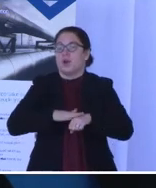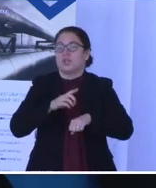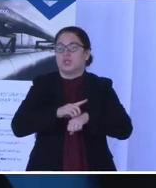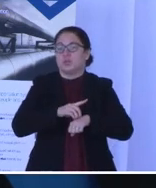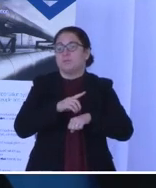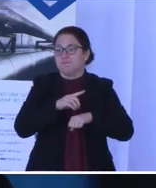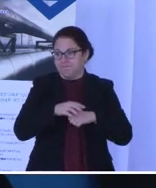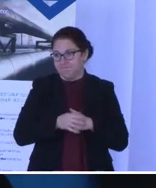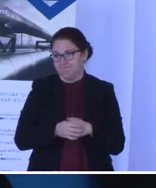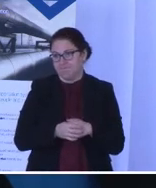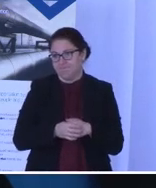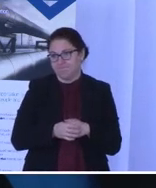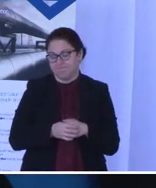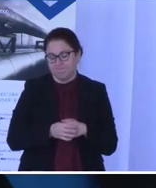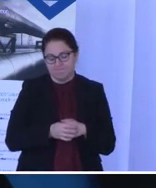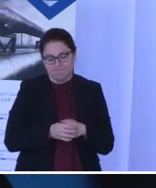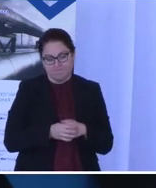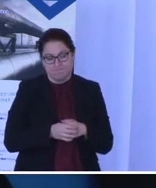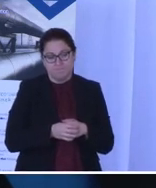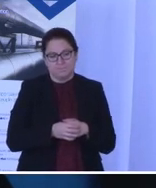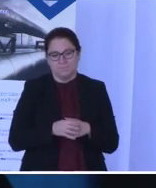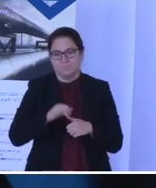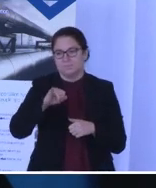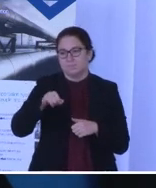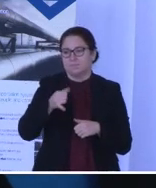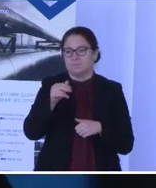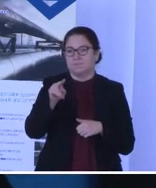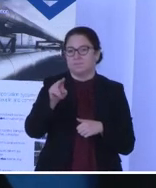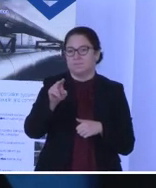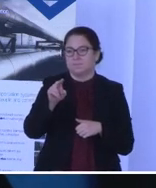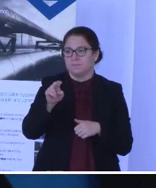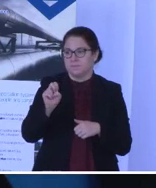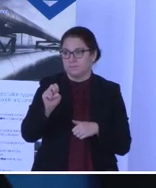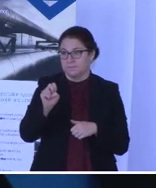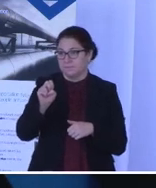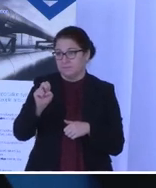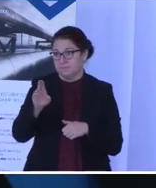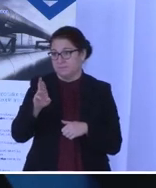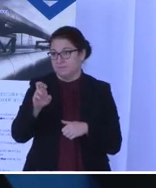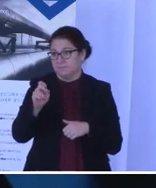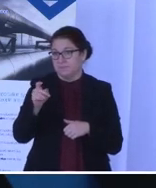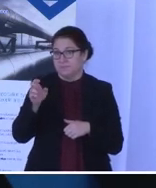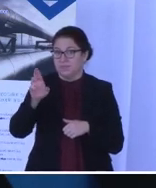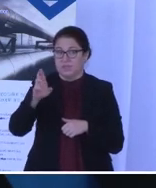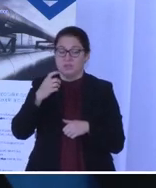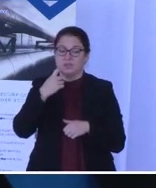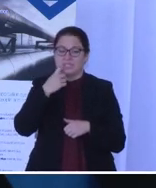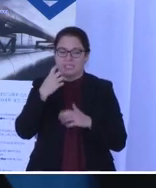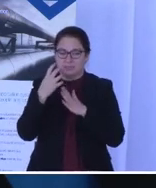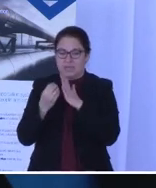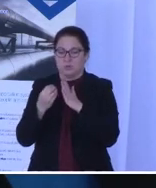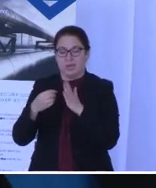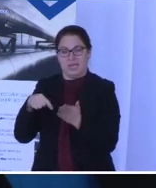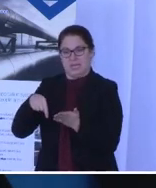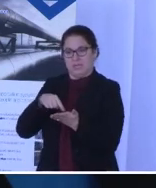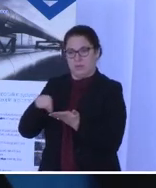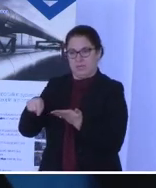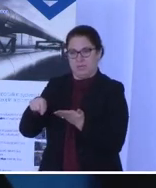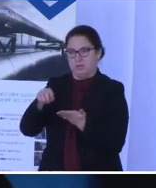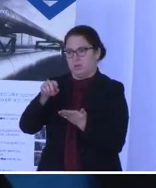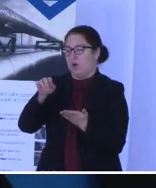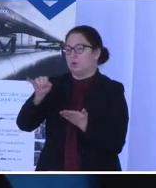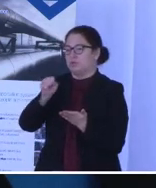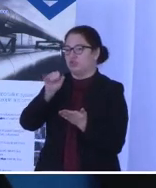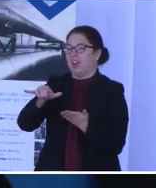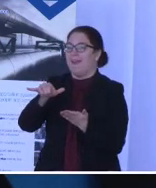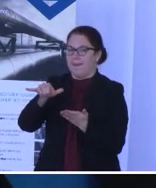1st, 2013. And Jay Brainerd, who was the Federal Security Director for the state of Kansas, who passed away this week. Jay,